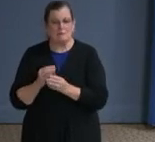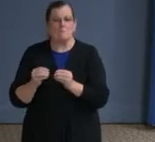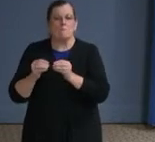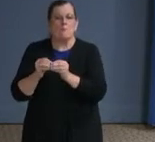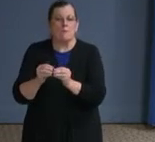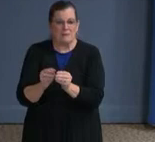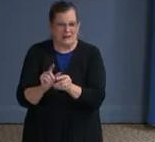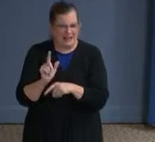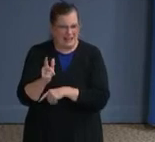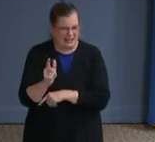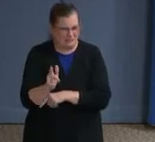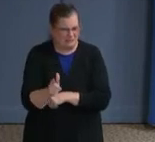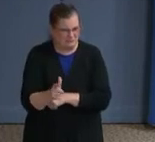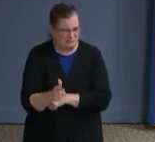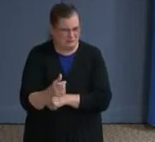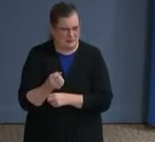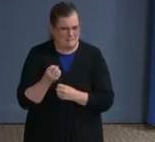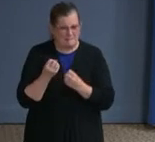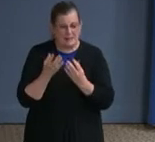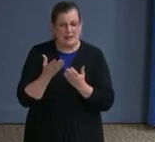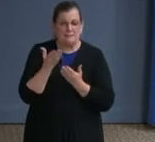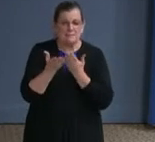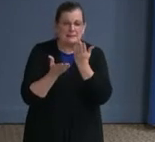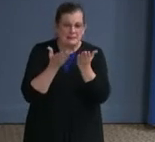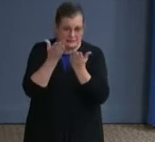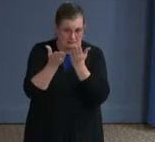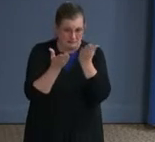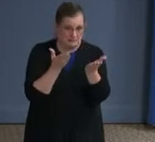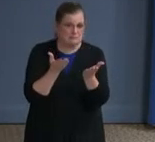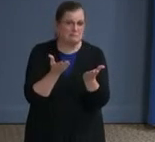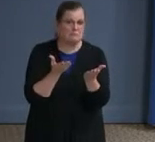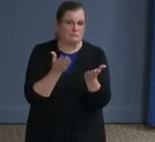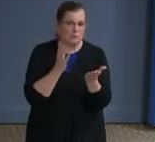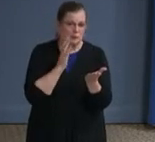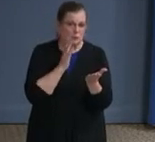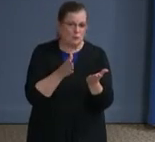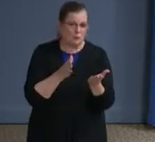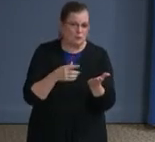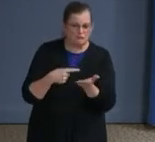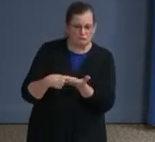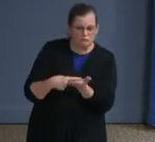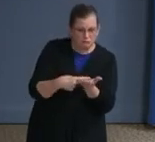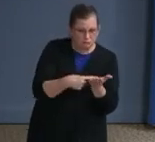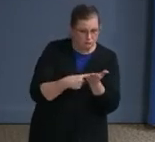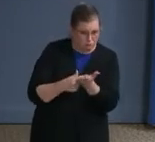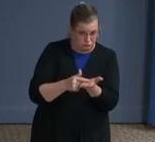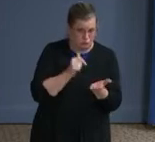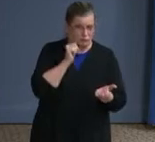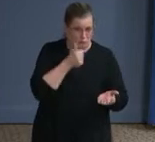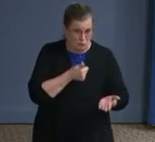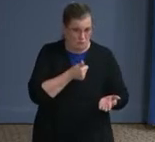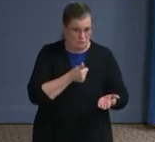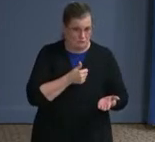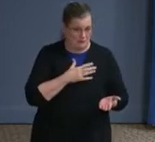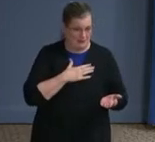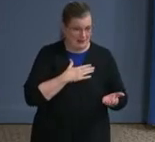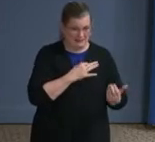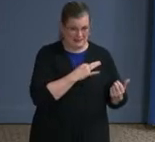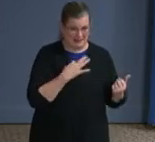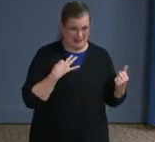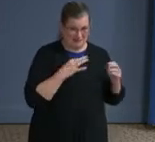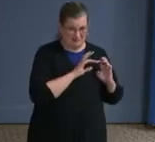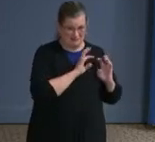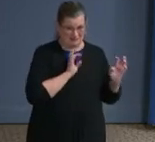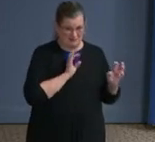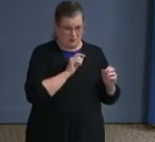going to be marked up in the committee of the whole. Of those, and I believe that my staff shared with you all the